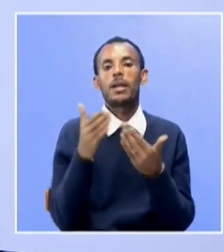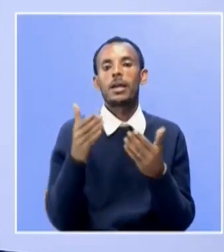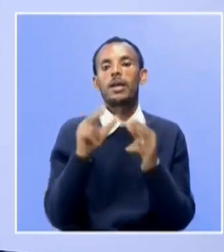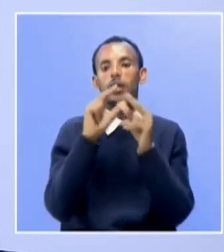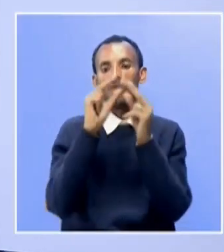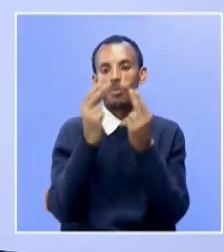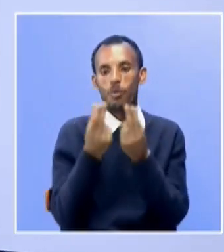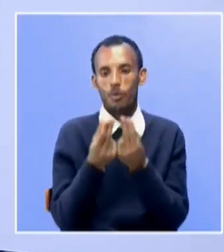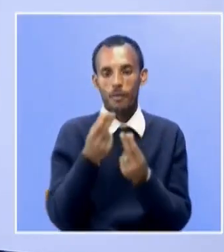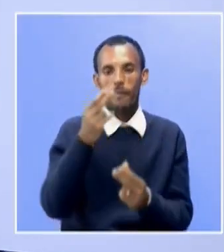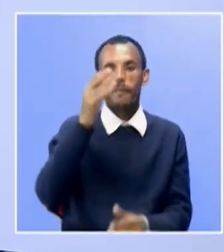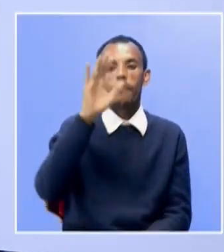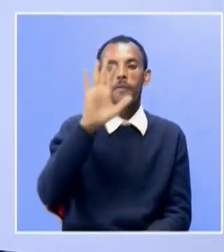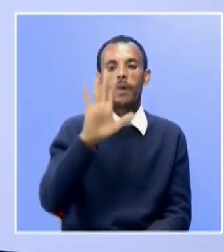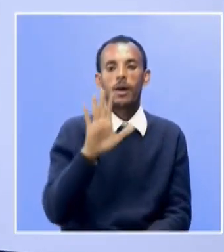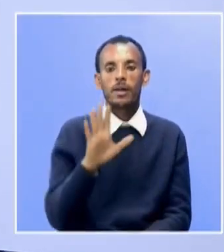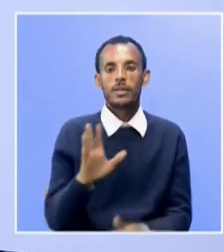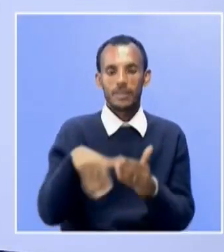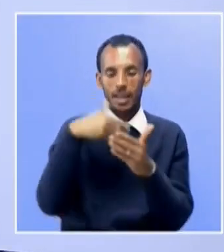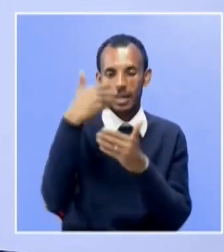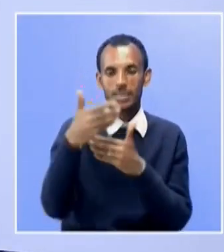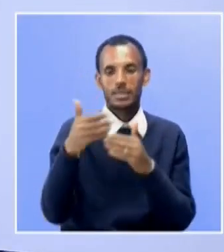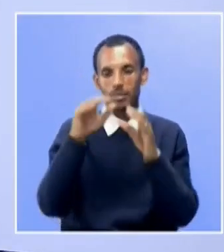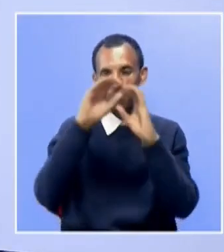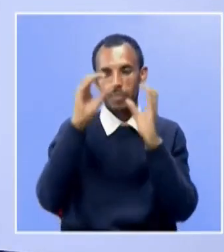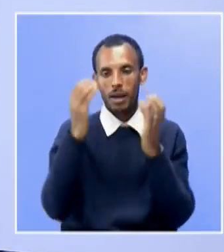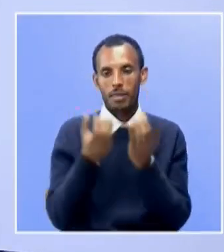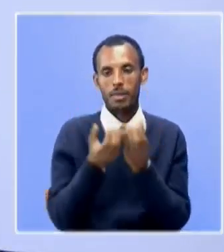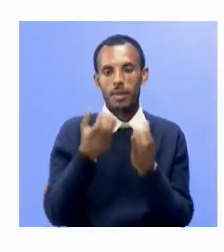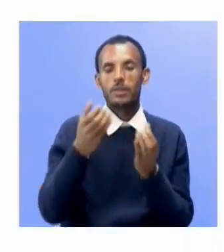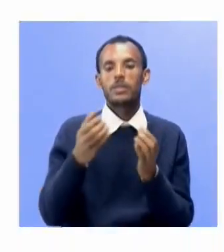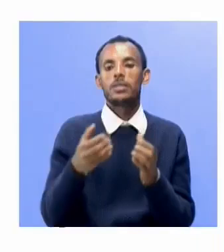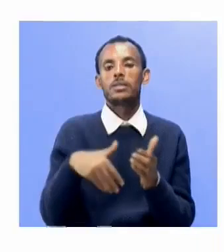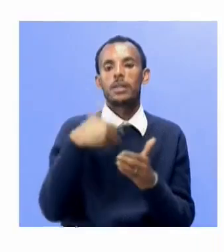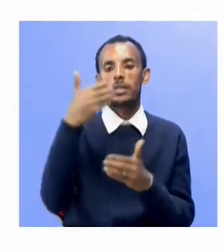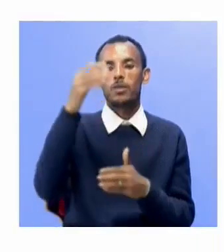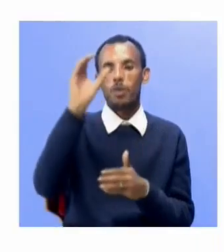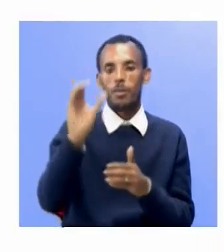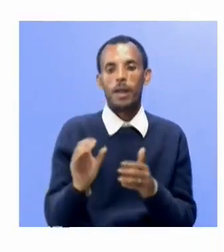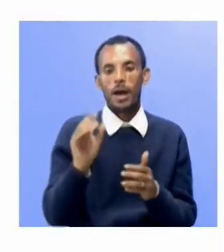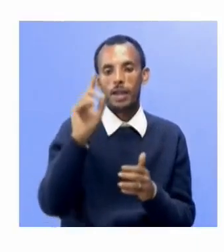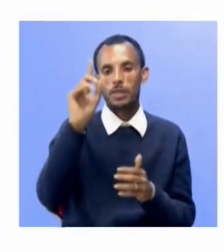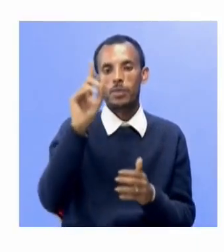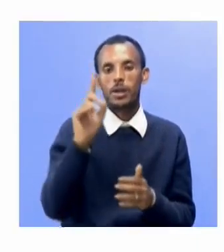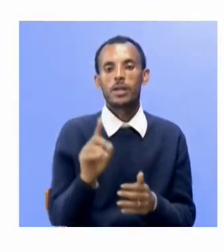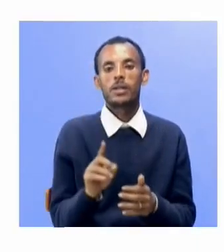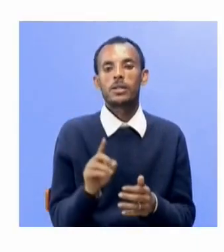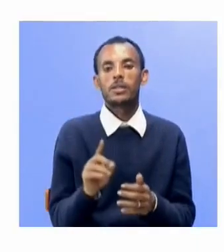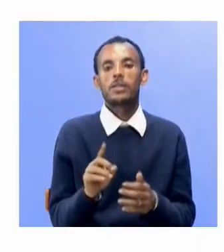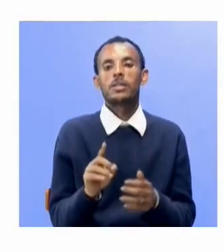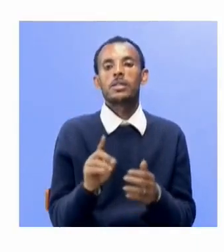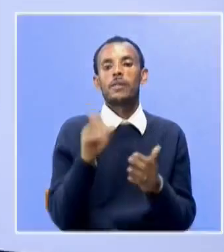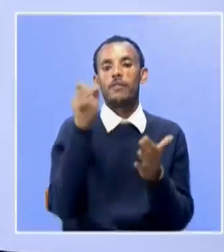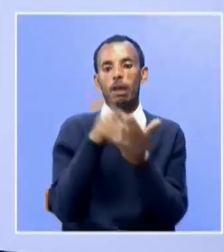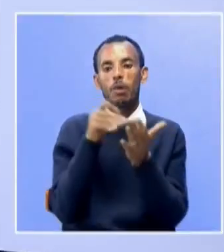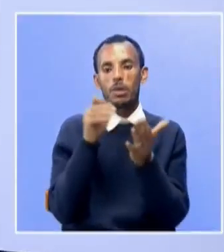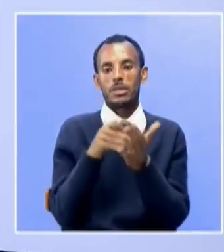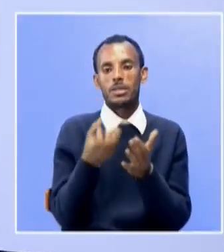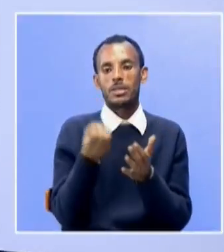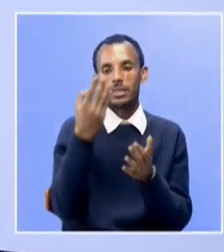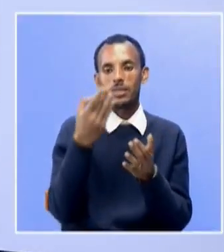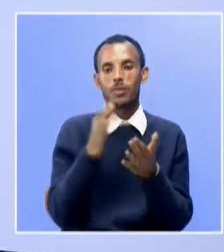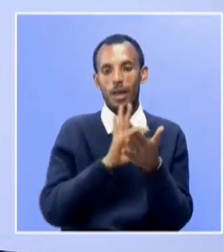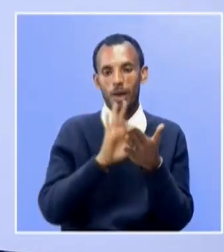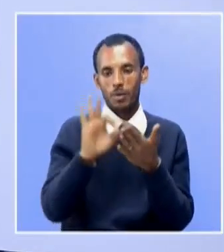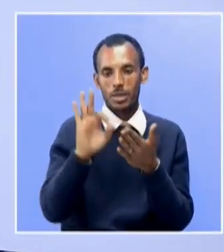5. Okay, on the next part here in this column we have another one. So when you count